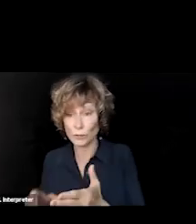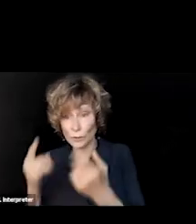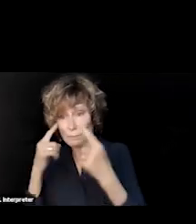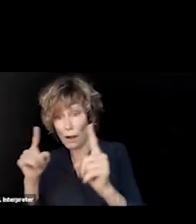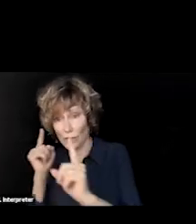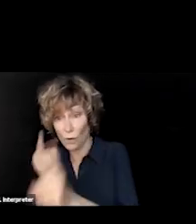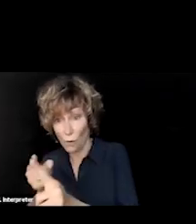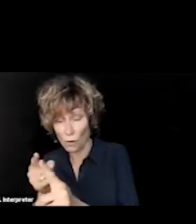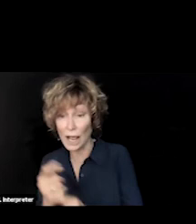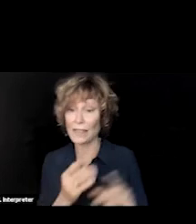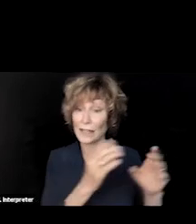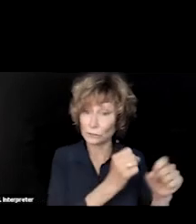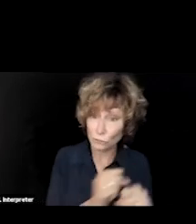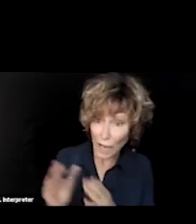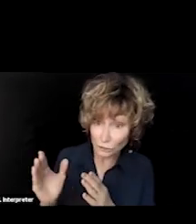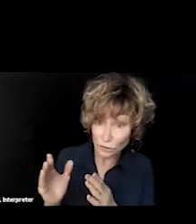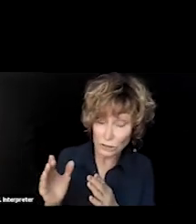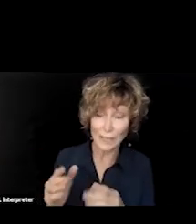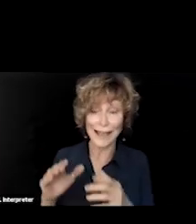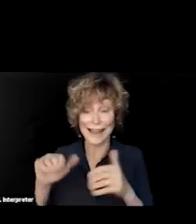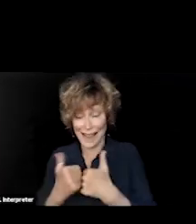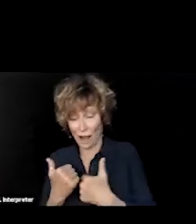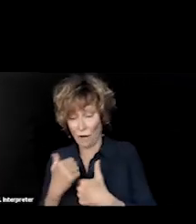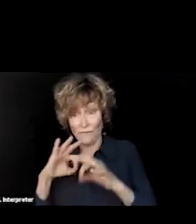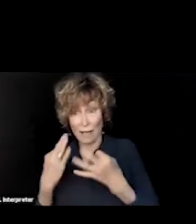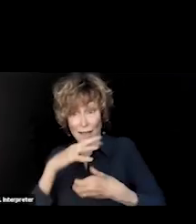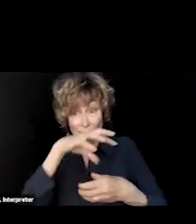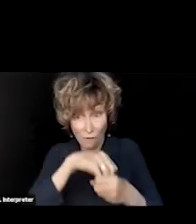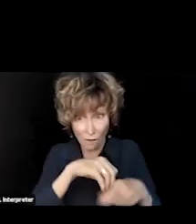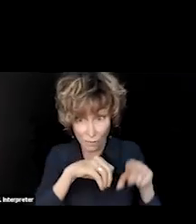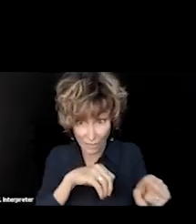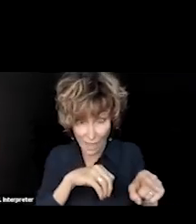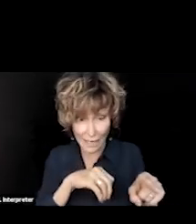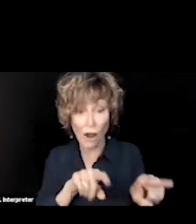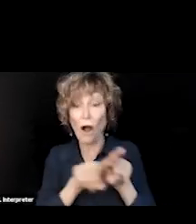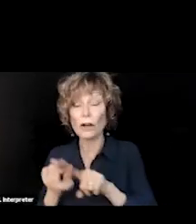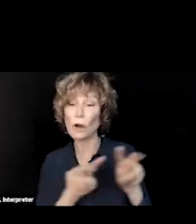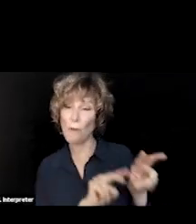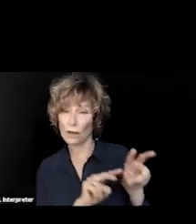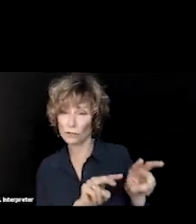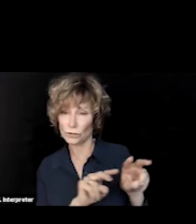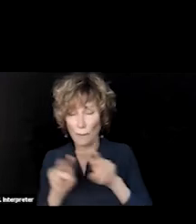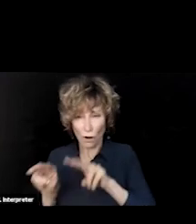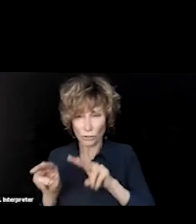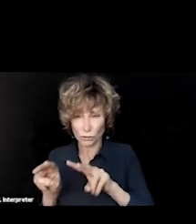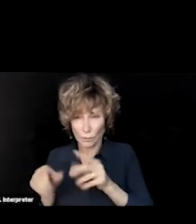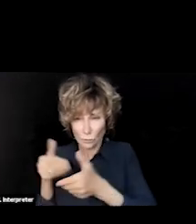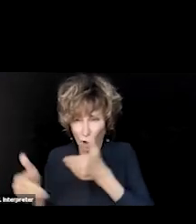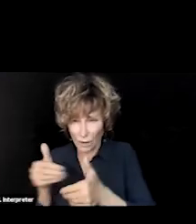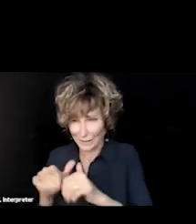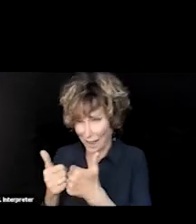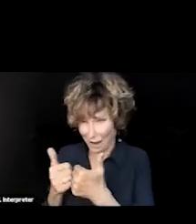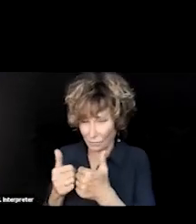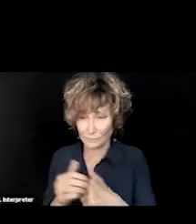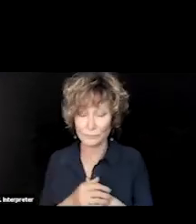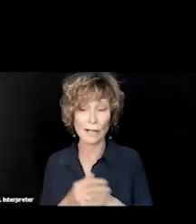going to use, and how can families be involved with that? And third, the progress monitoring. How are we going to measure progress?